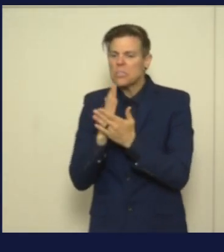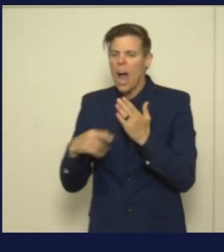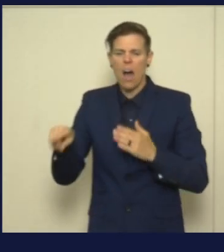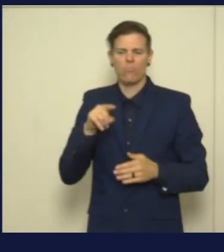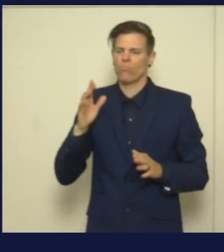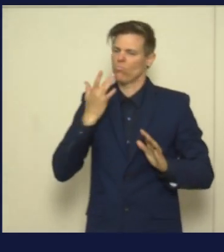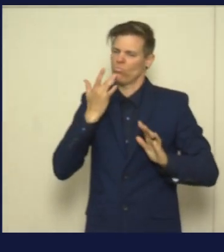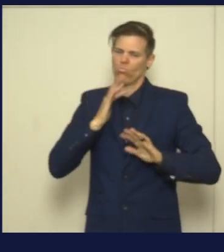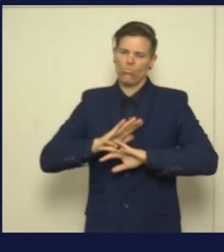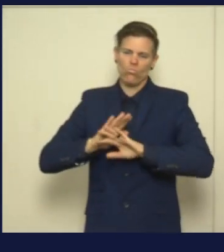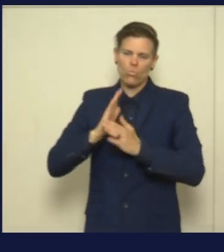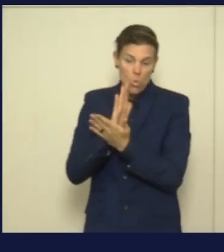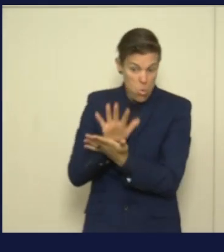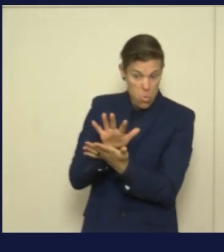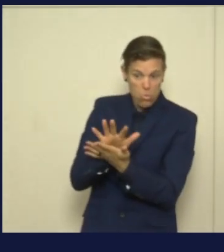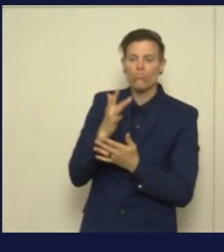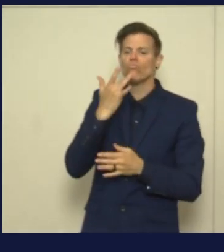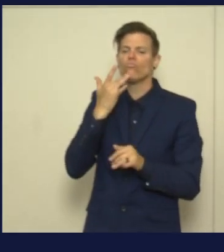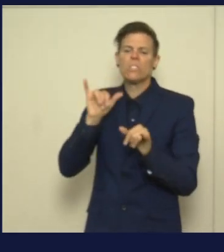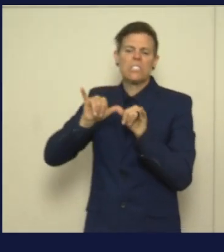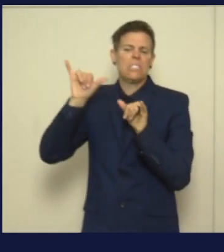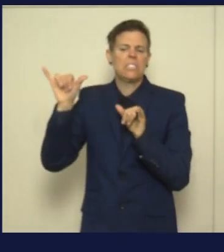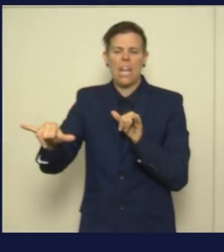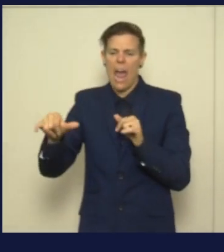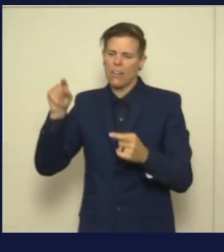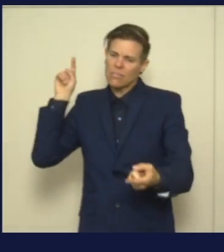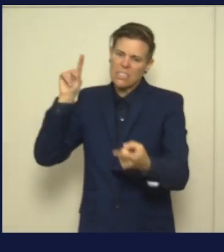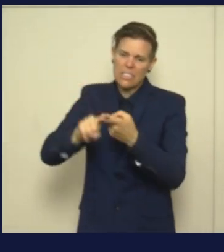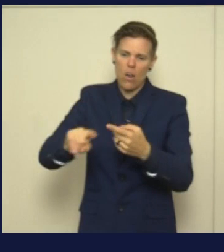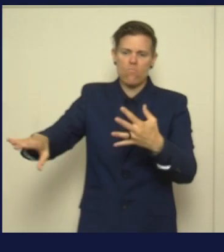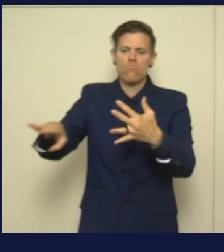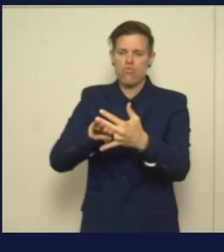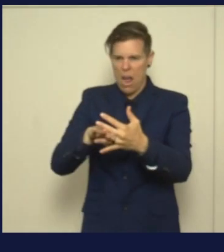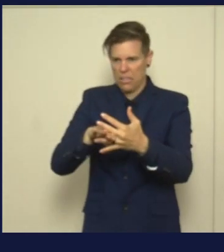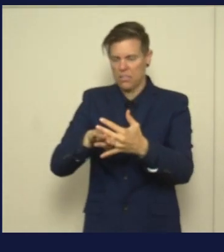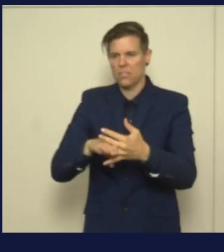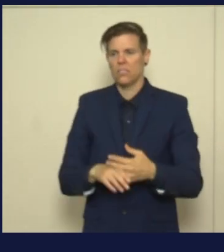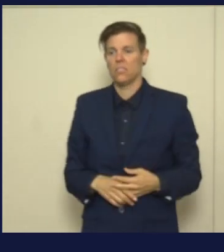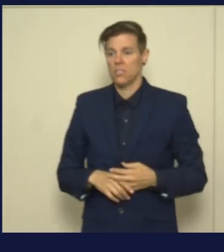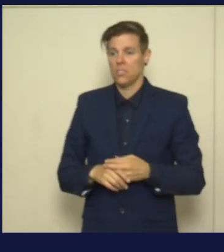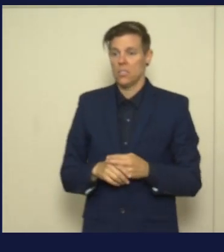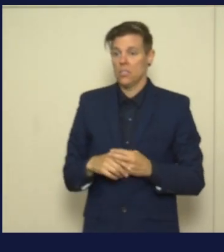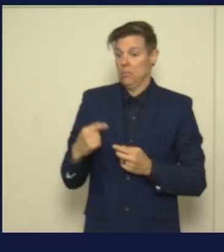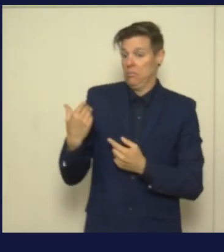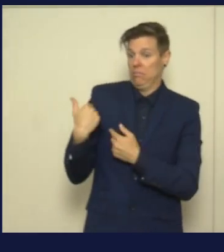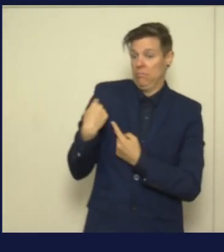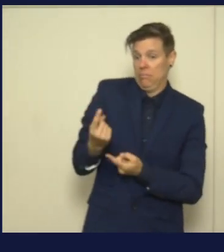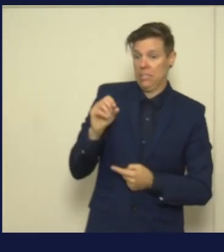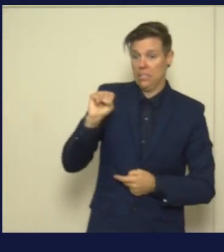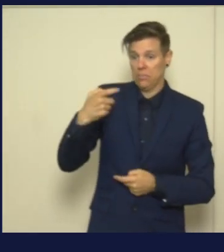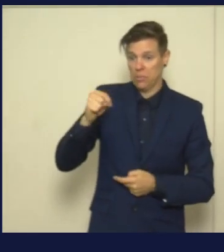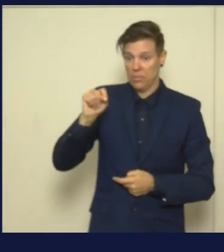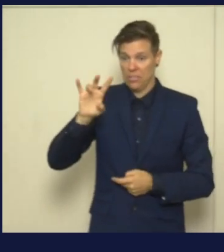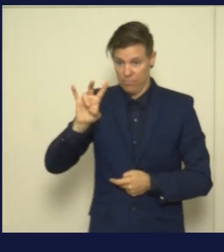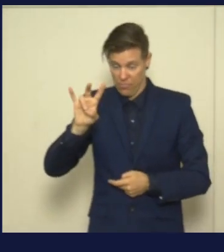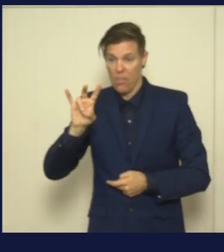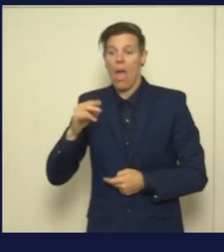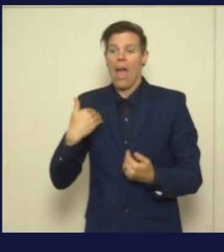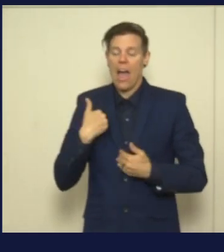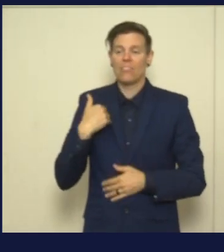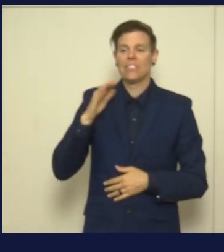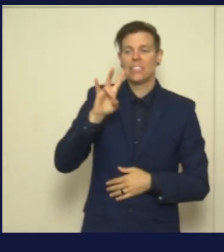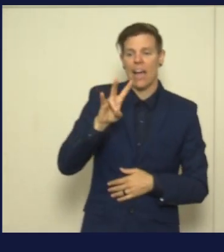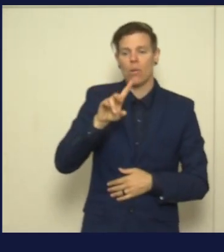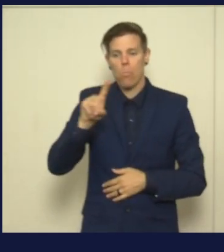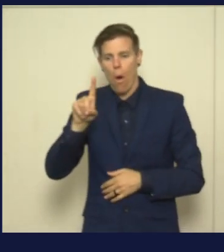semester. Since September 7th, we have 71 positive COVID cases in students and staff.